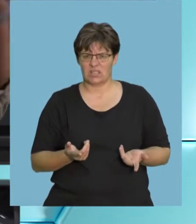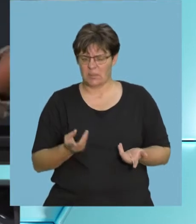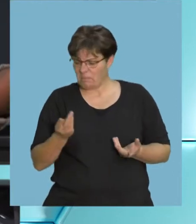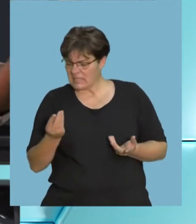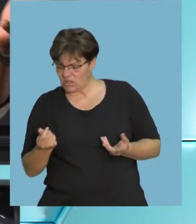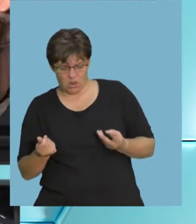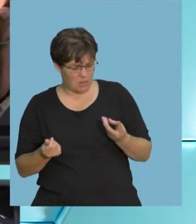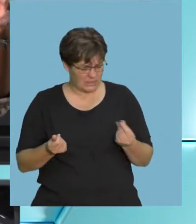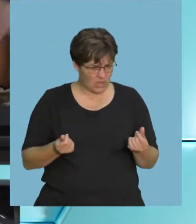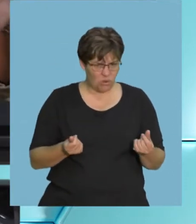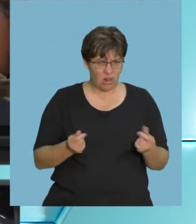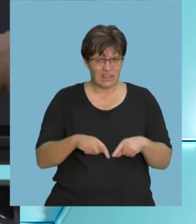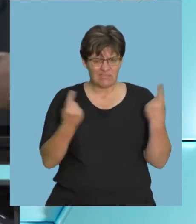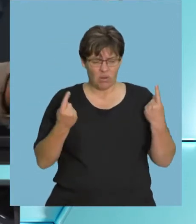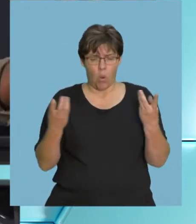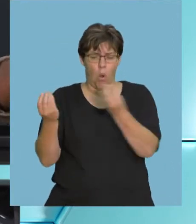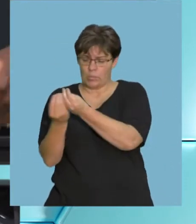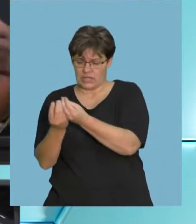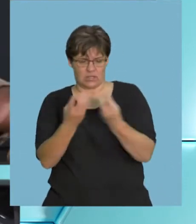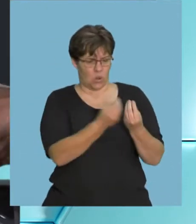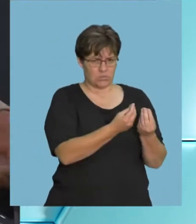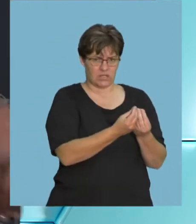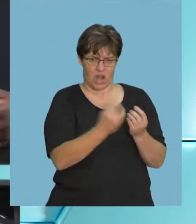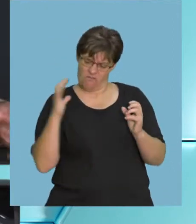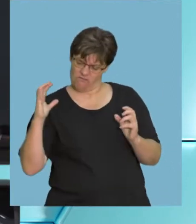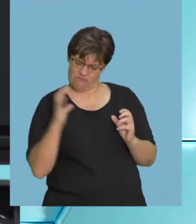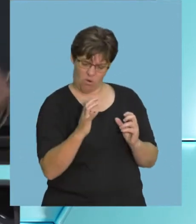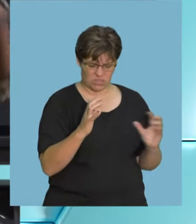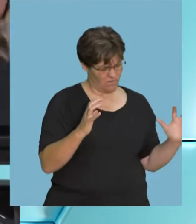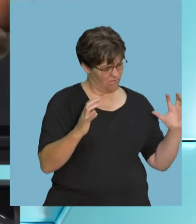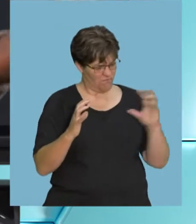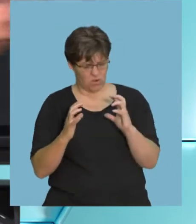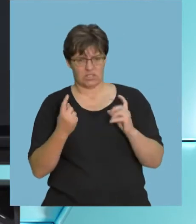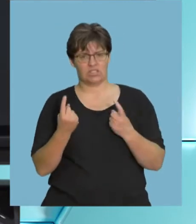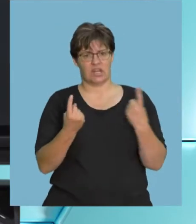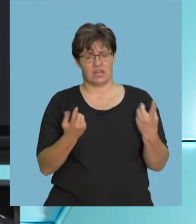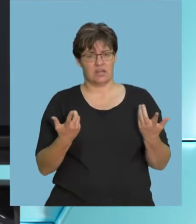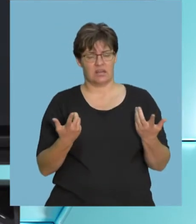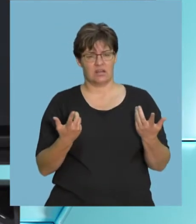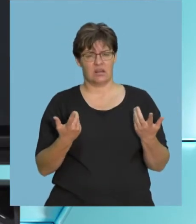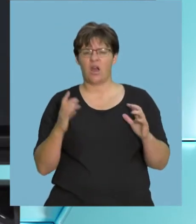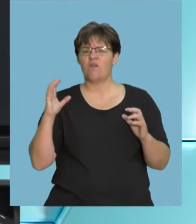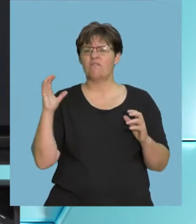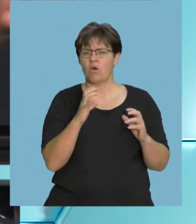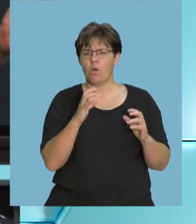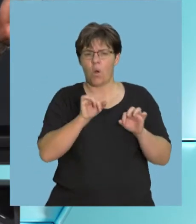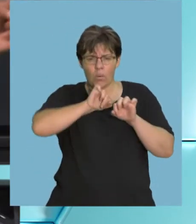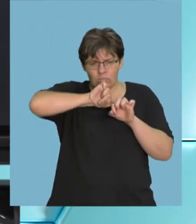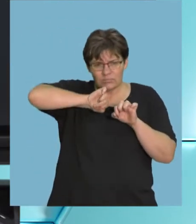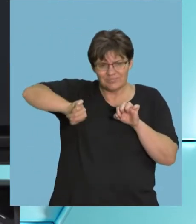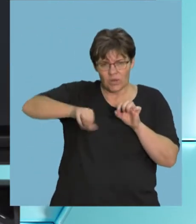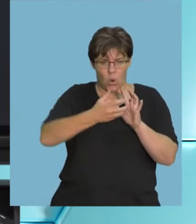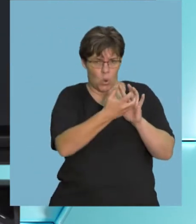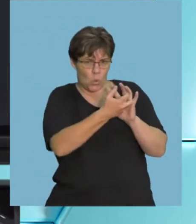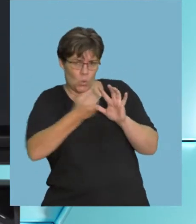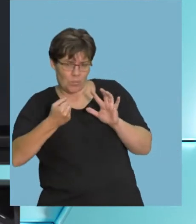two materials or objects, exerting a force on each other. And think about a force as, a push or a